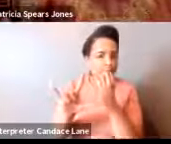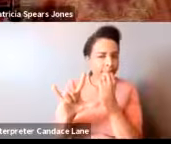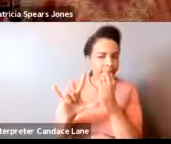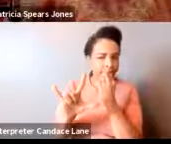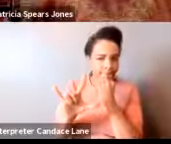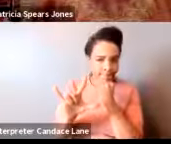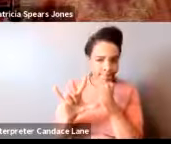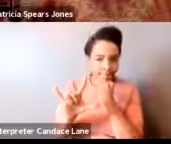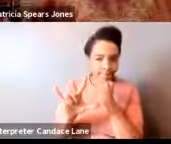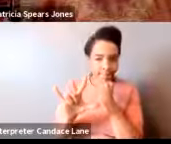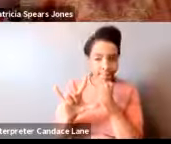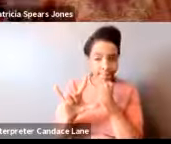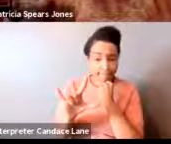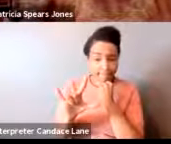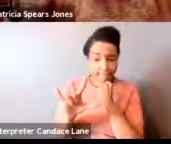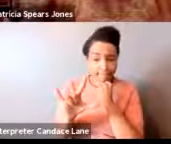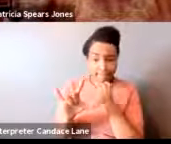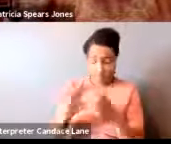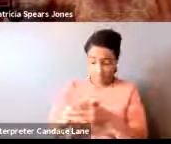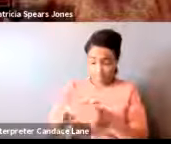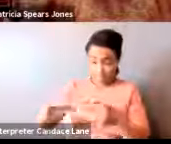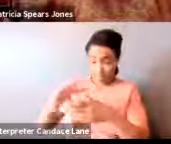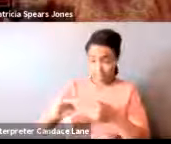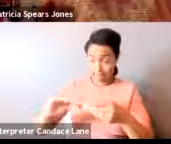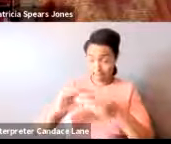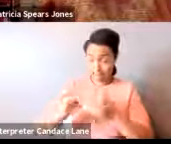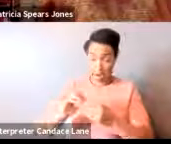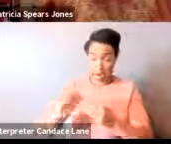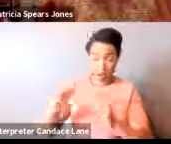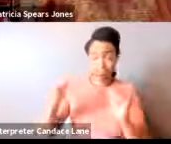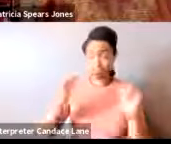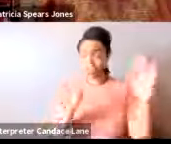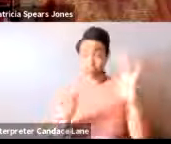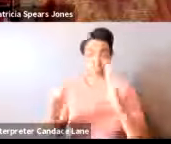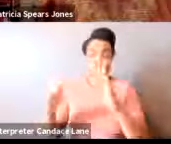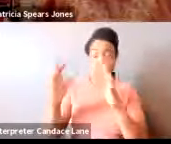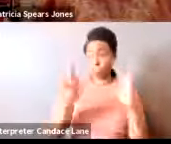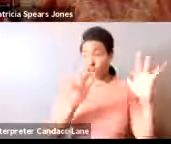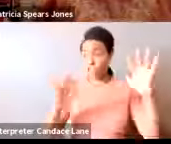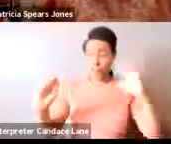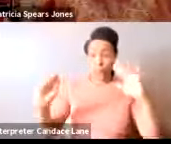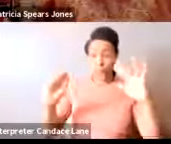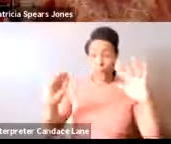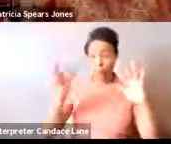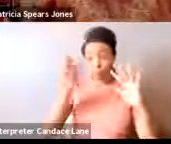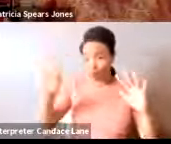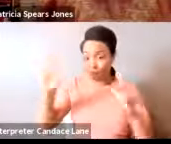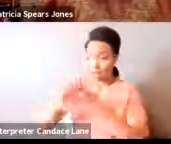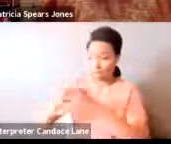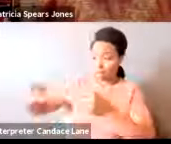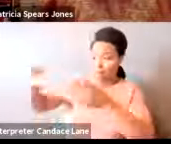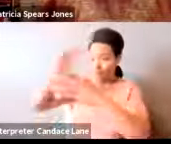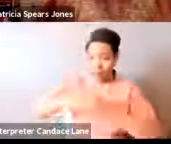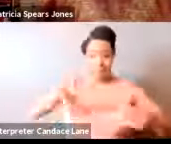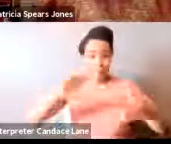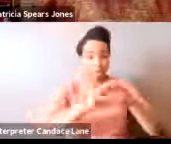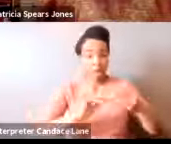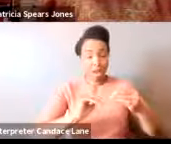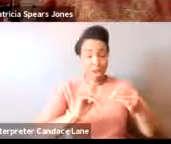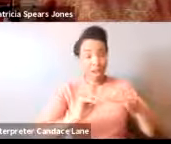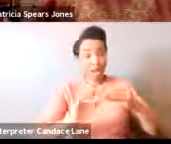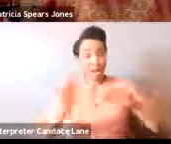French voices shout in the bright late afternoon. The Mediterranean sparkles today. It